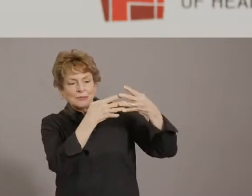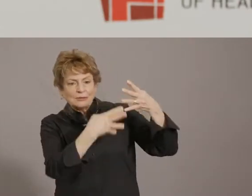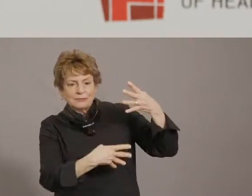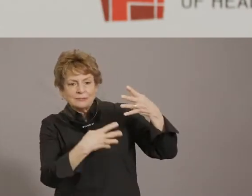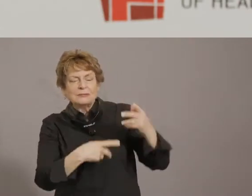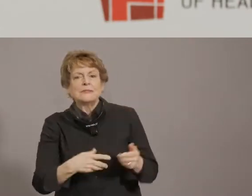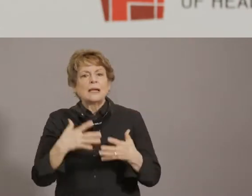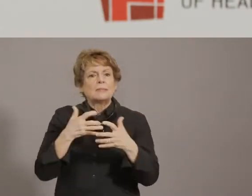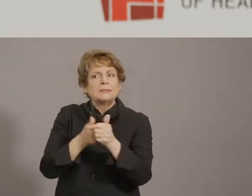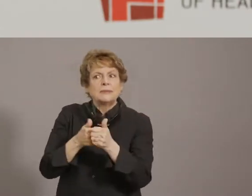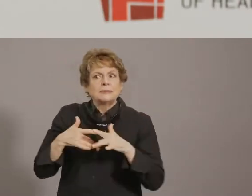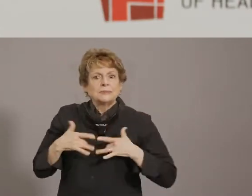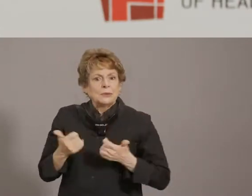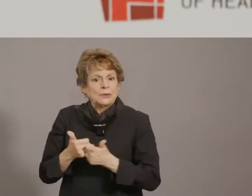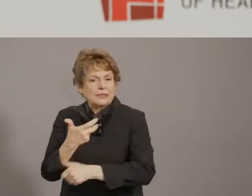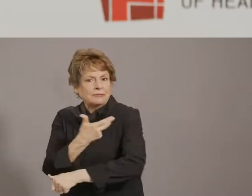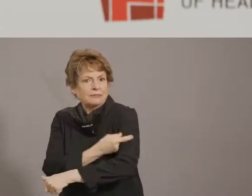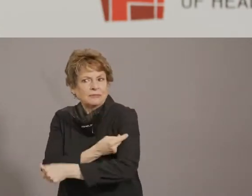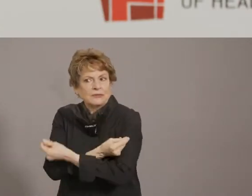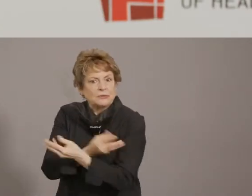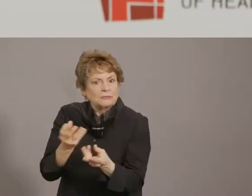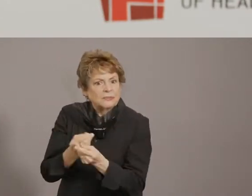for questions and answers at the end.